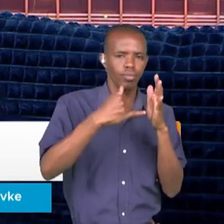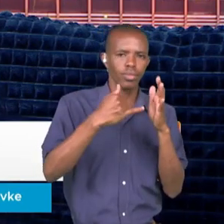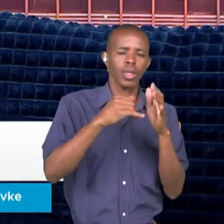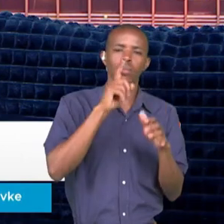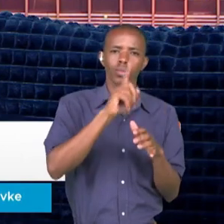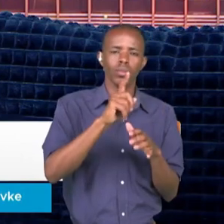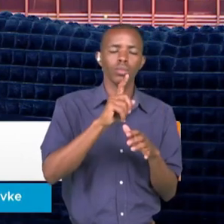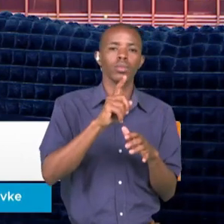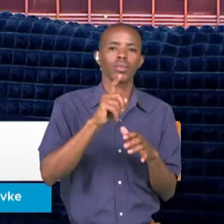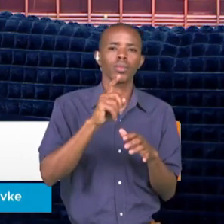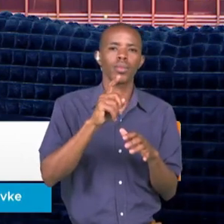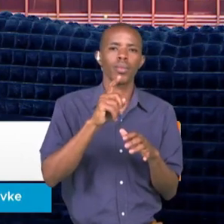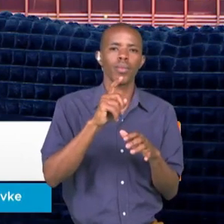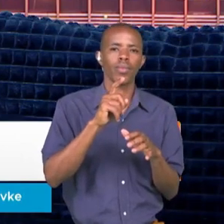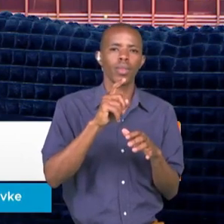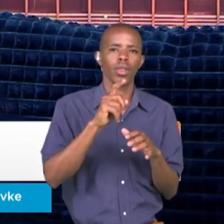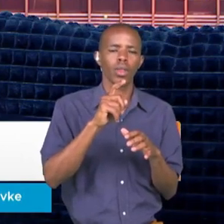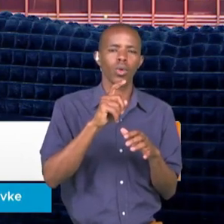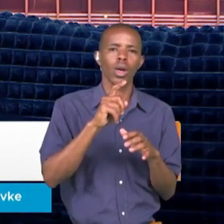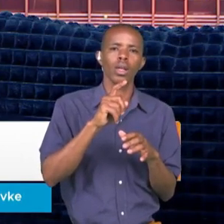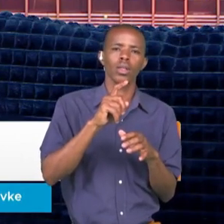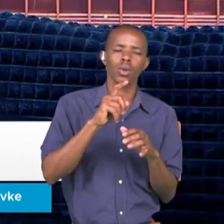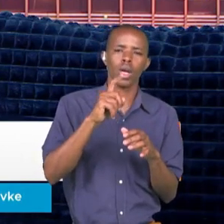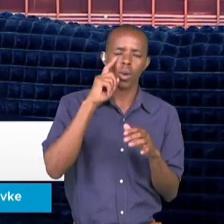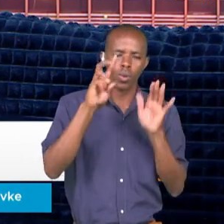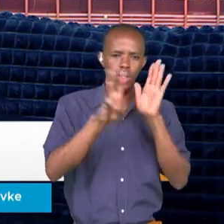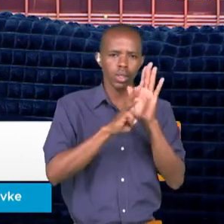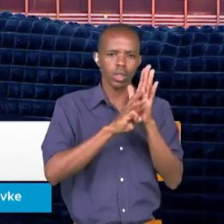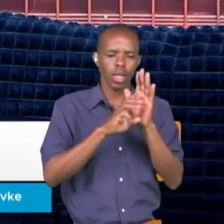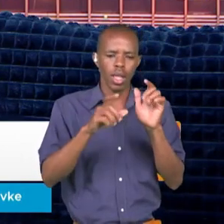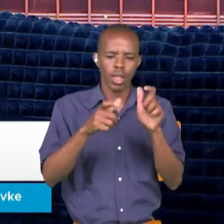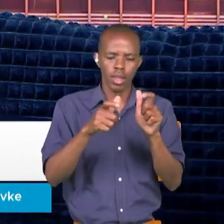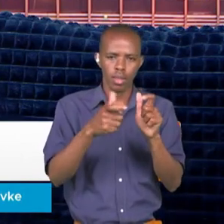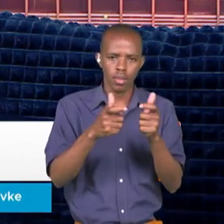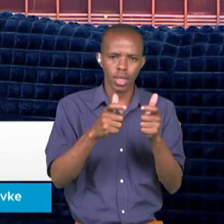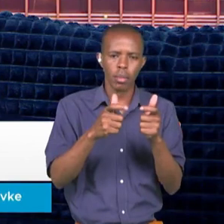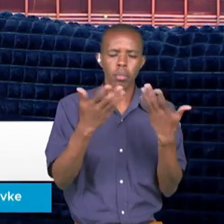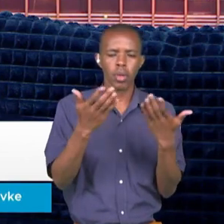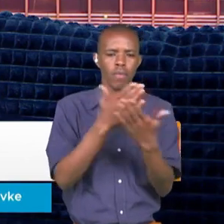sure you can attest to this in the media industry. Yeah. There are some of your colleagues